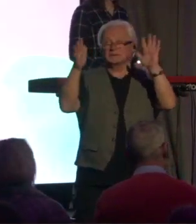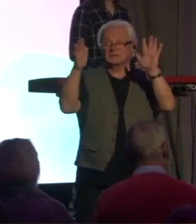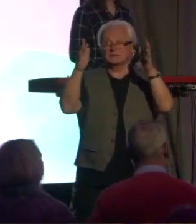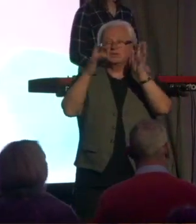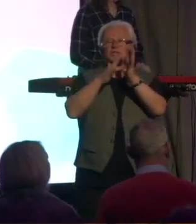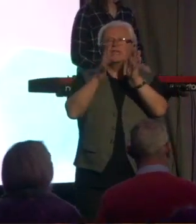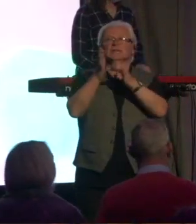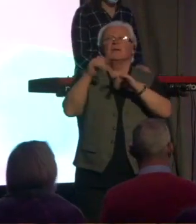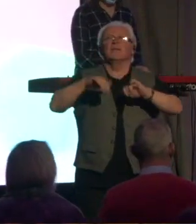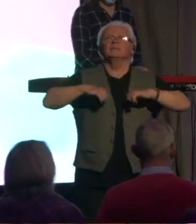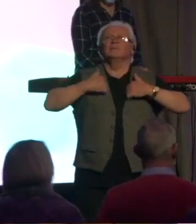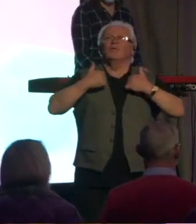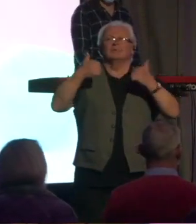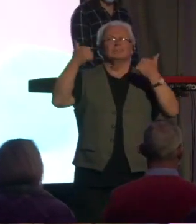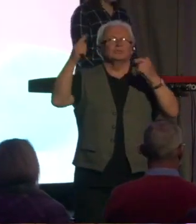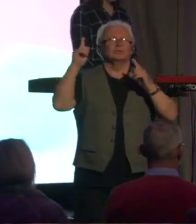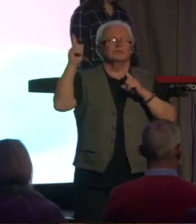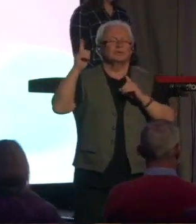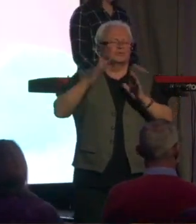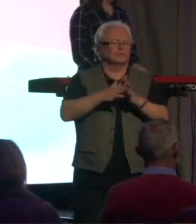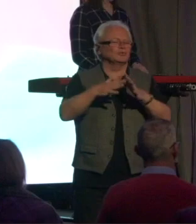good.